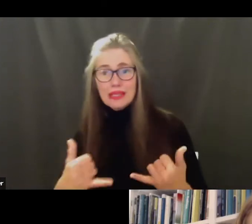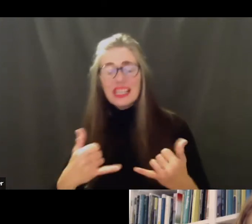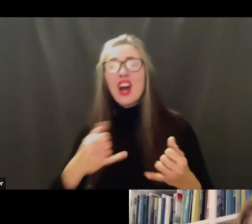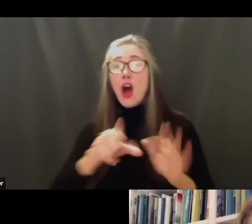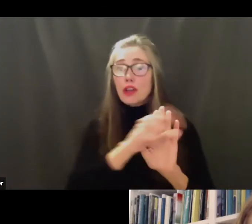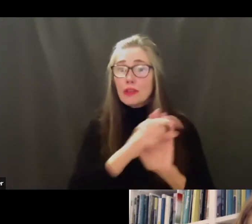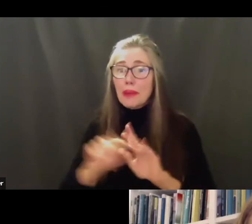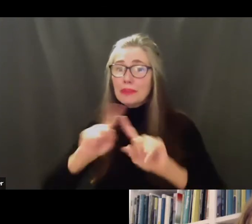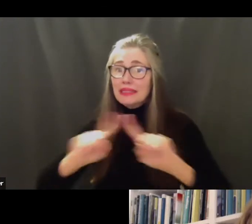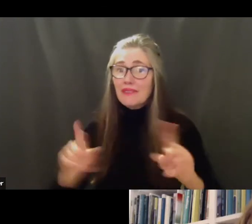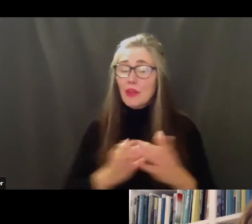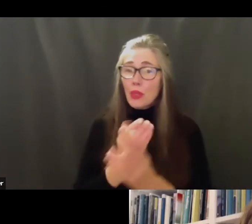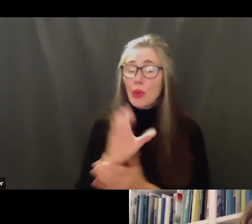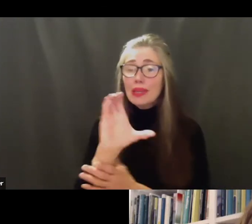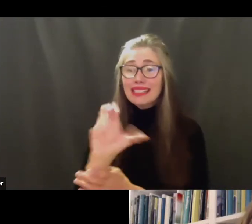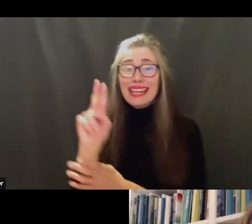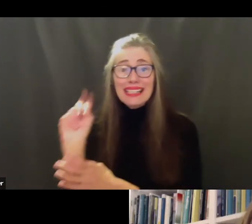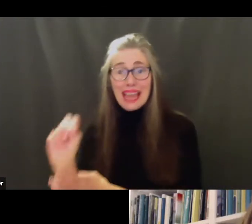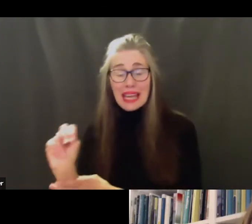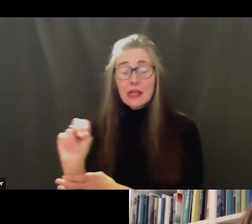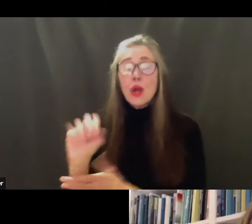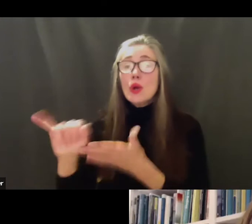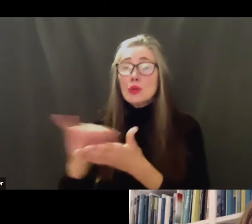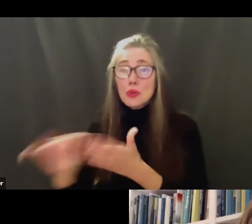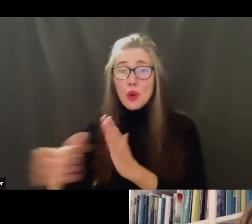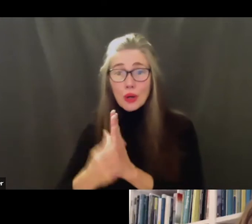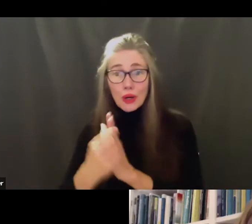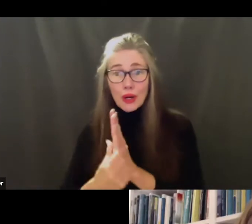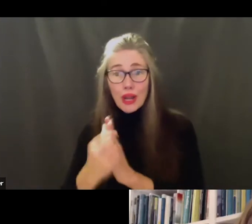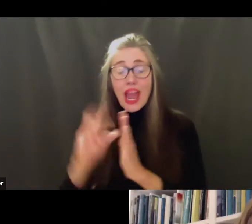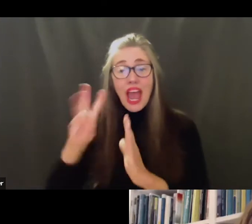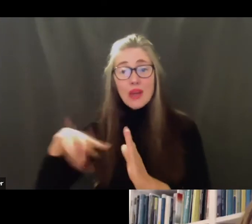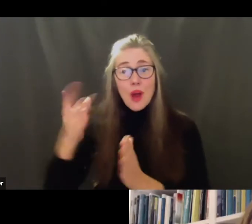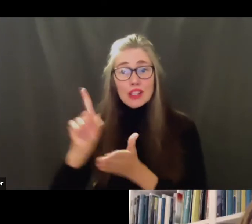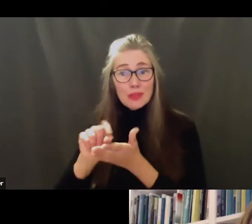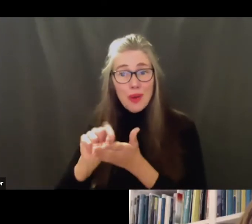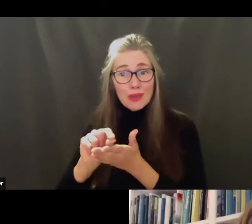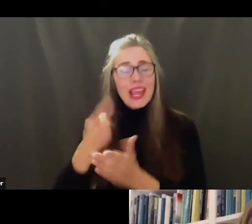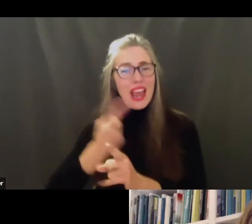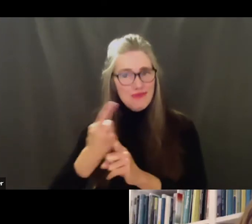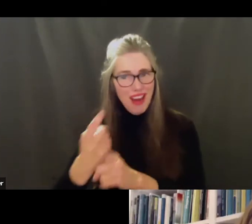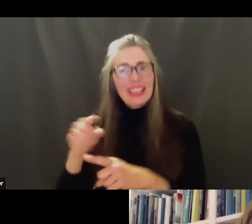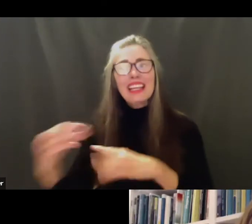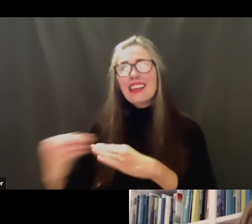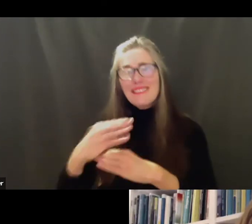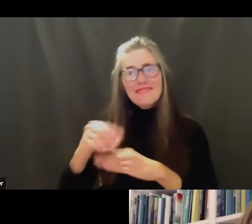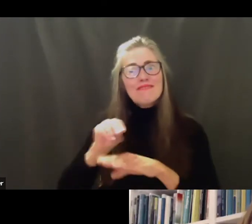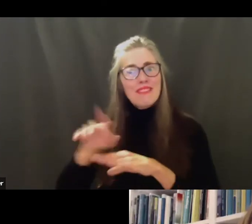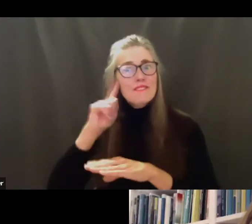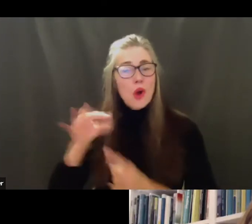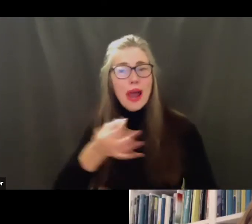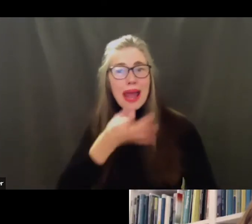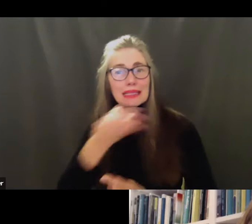such as CNN, The New Yorker, and The Washington Post, and she is regularly consulted as an expert source